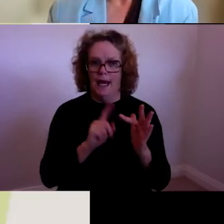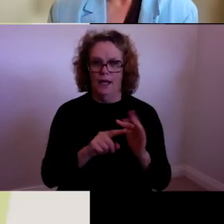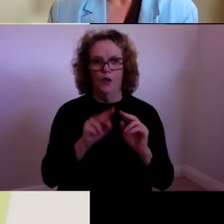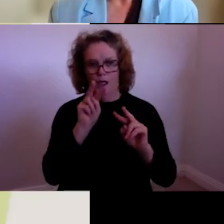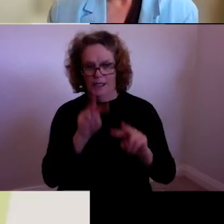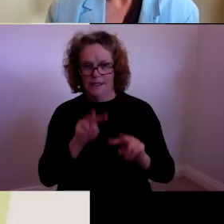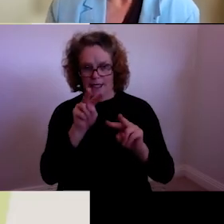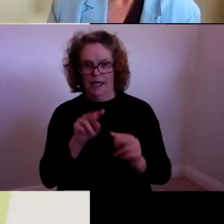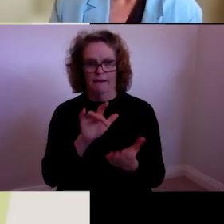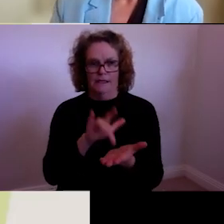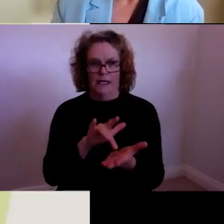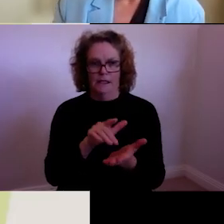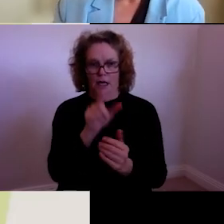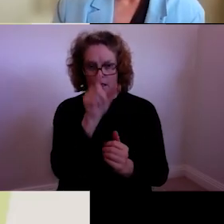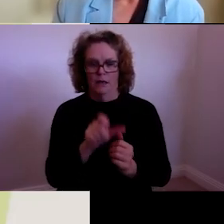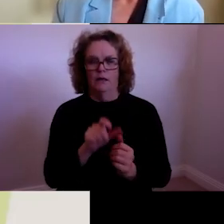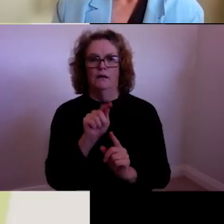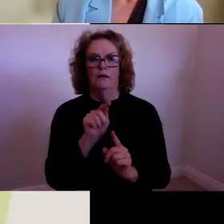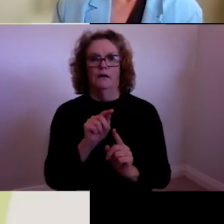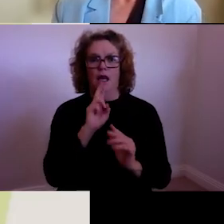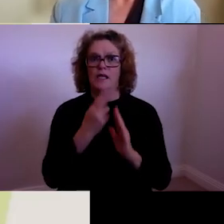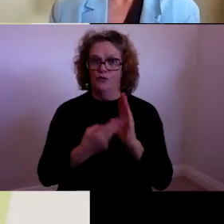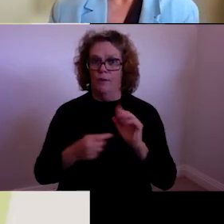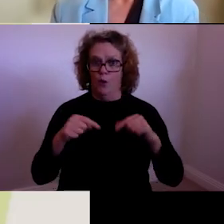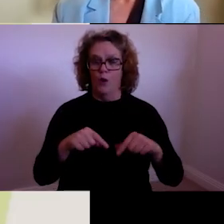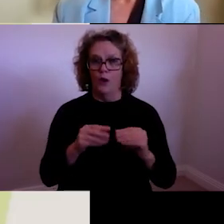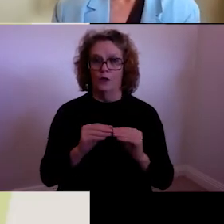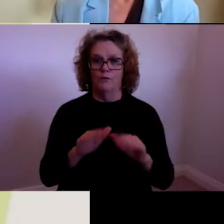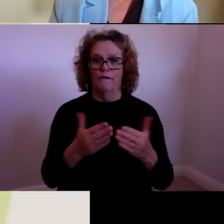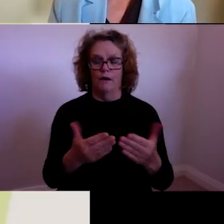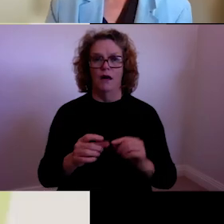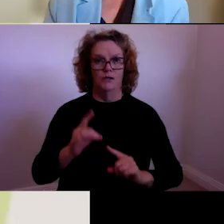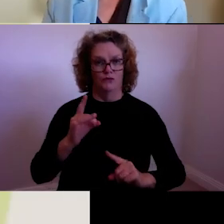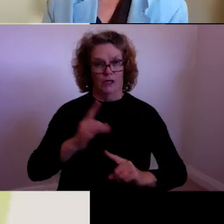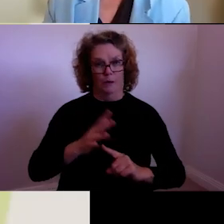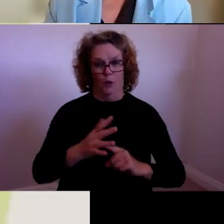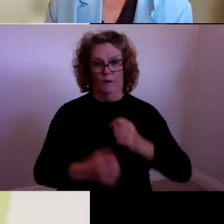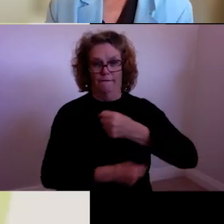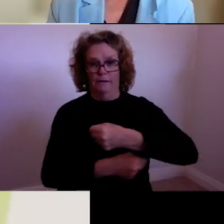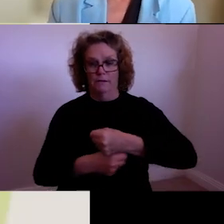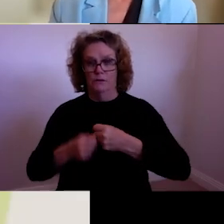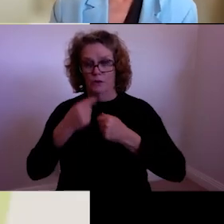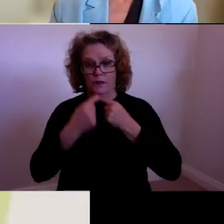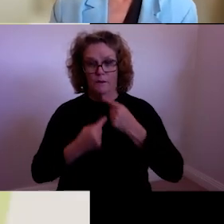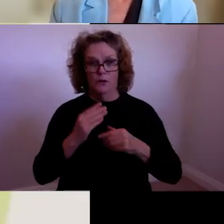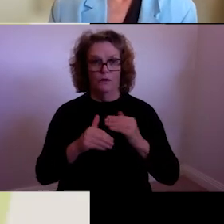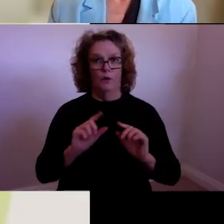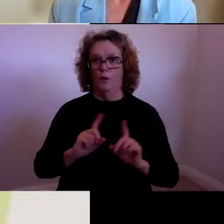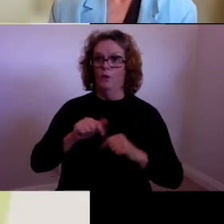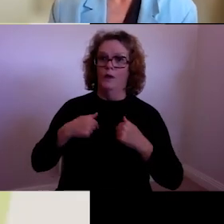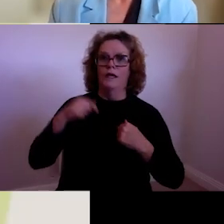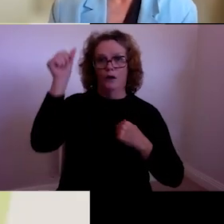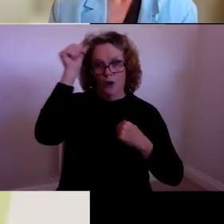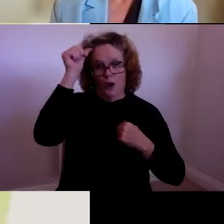of this slide. So this report provides key foundational information about what we know about